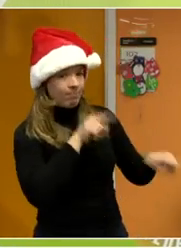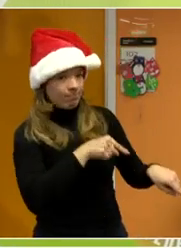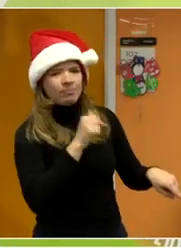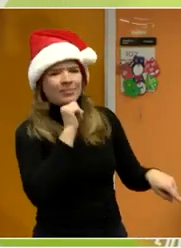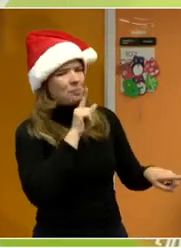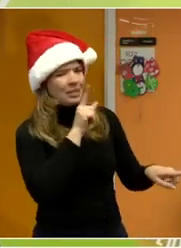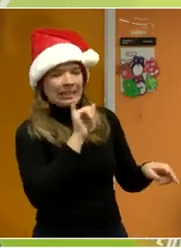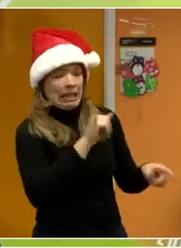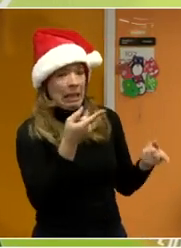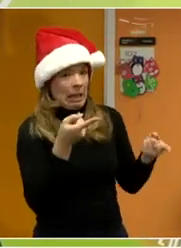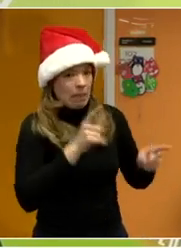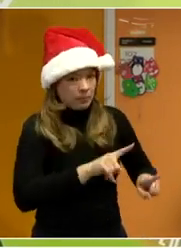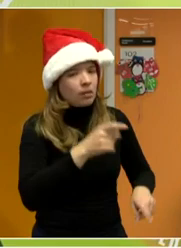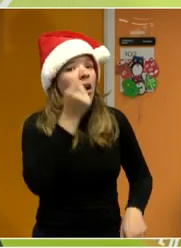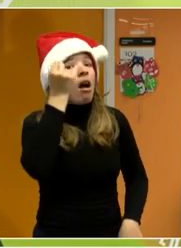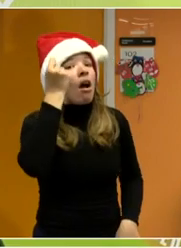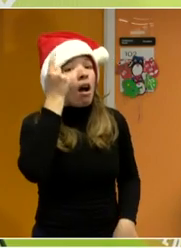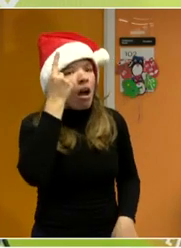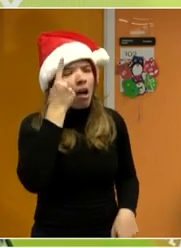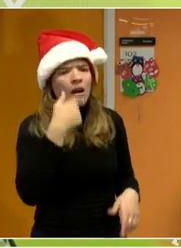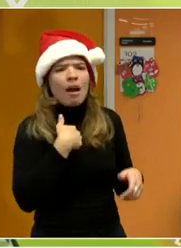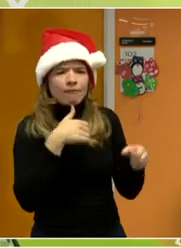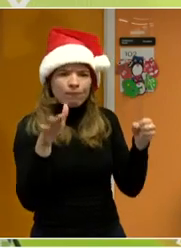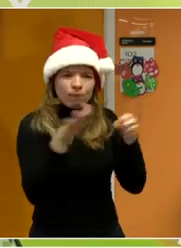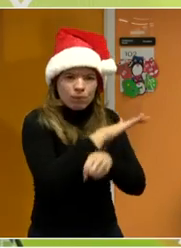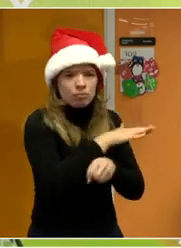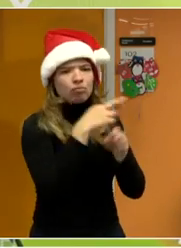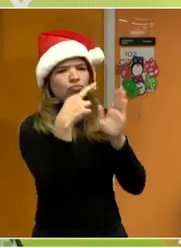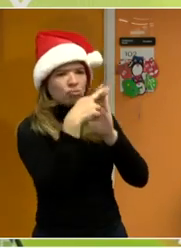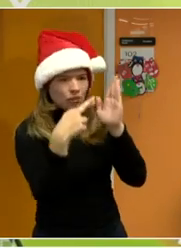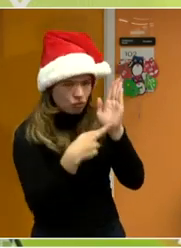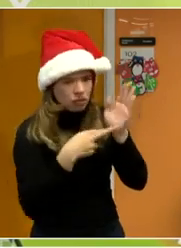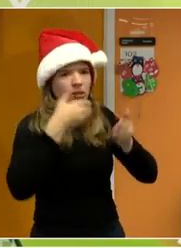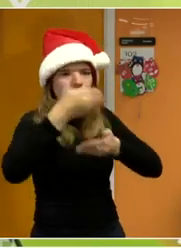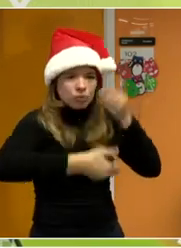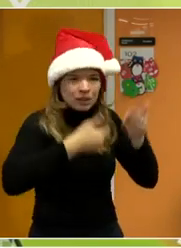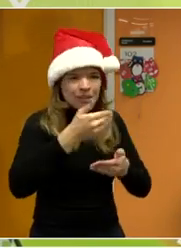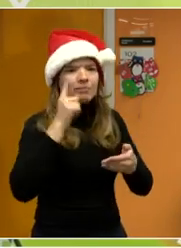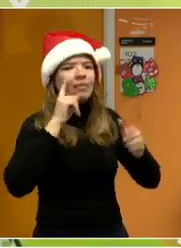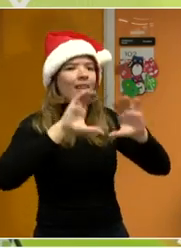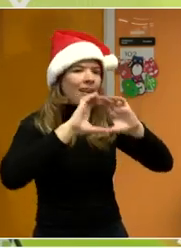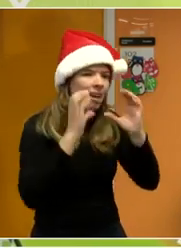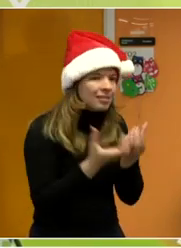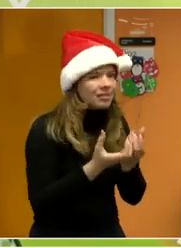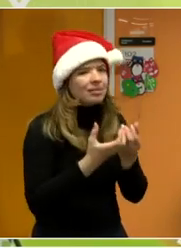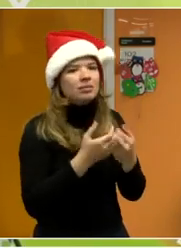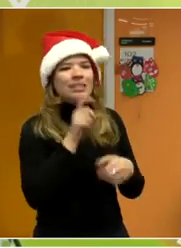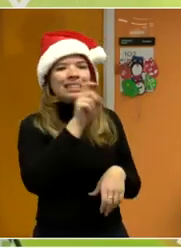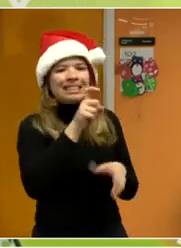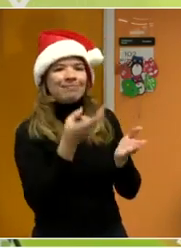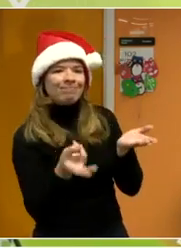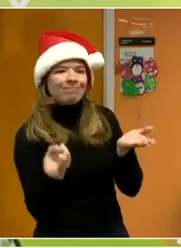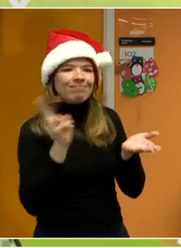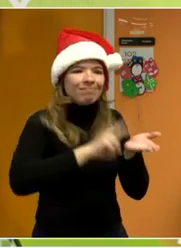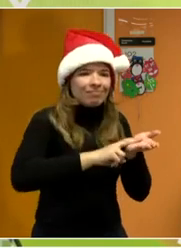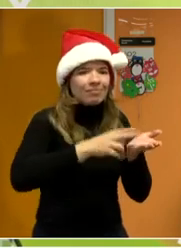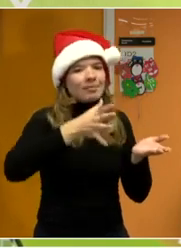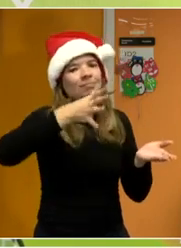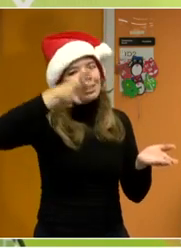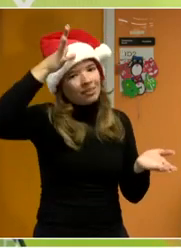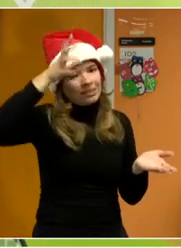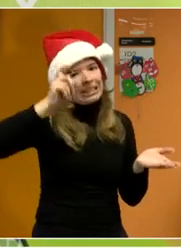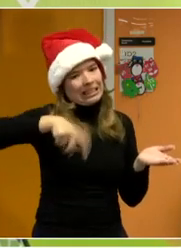mean, there's a full registration process for the classes, and so they have to sign, their parents have to sign, you